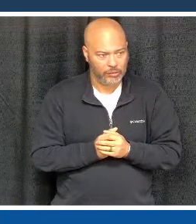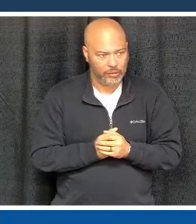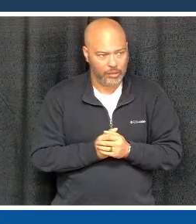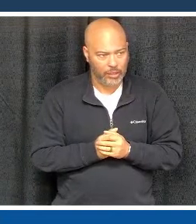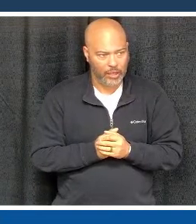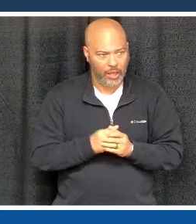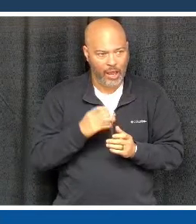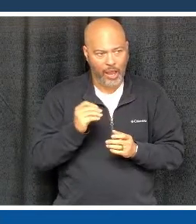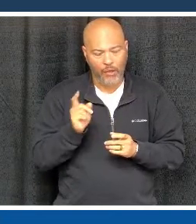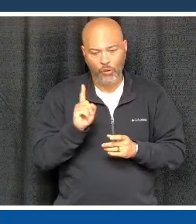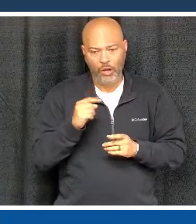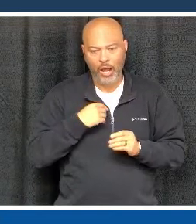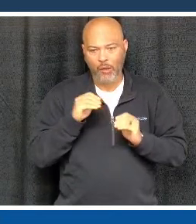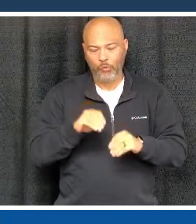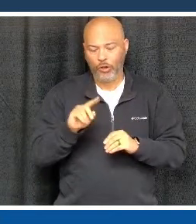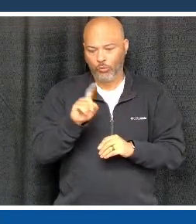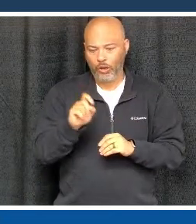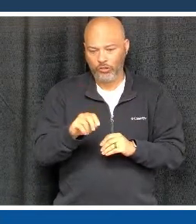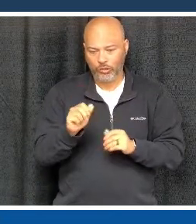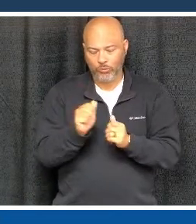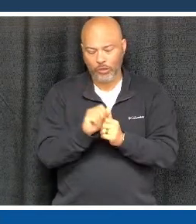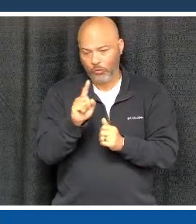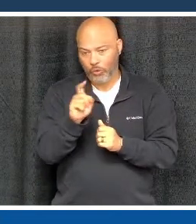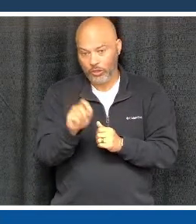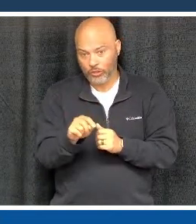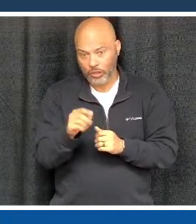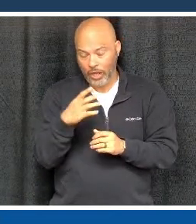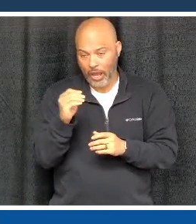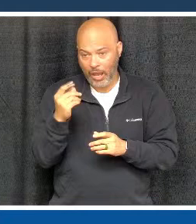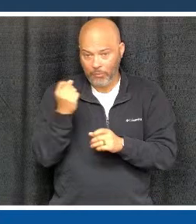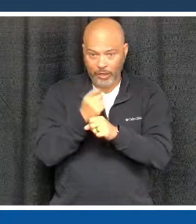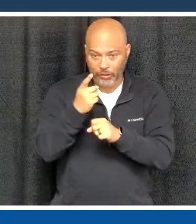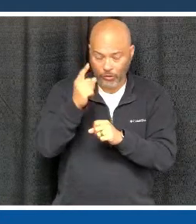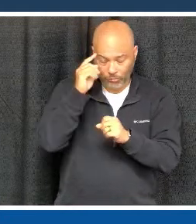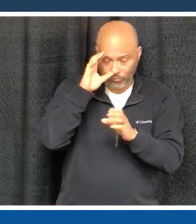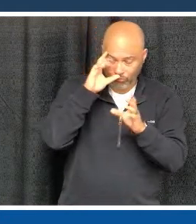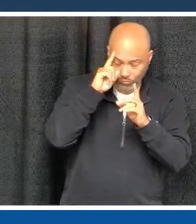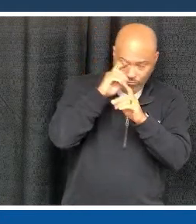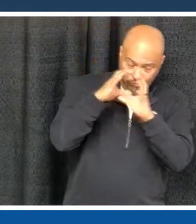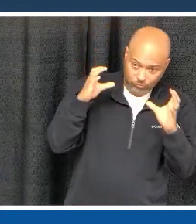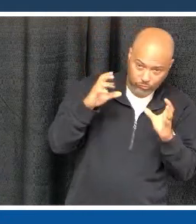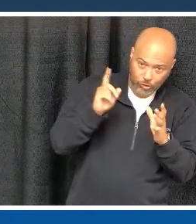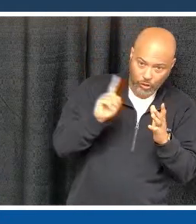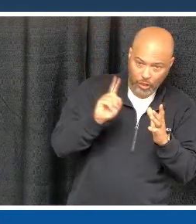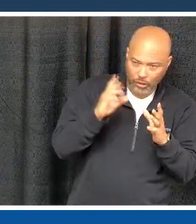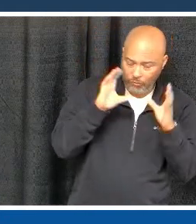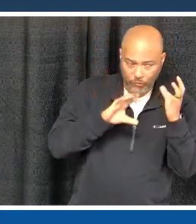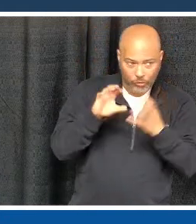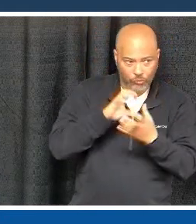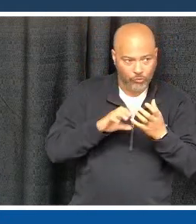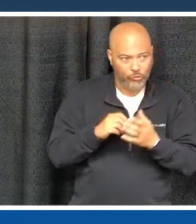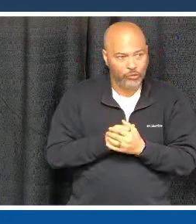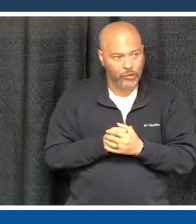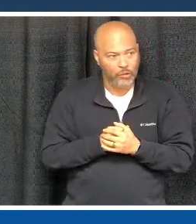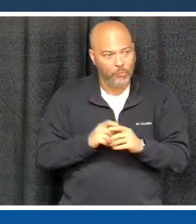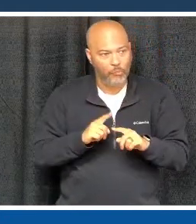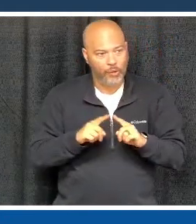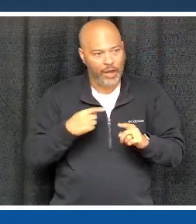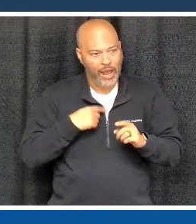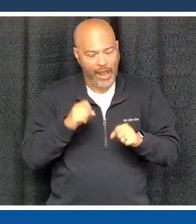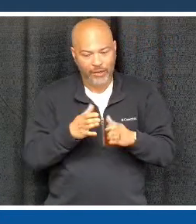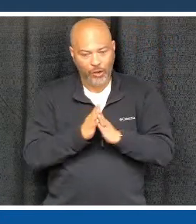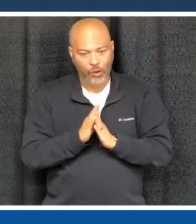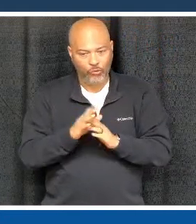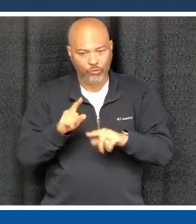And normally this is where I would put a question slide with a question mark and a little stick figure kind of looking confused. But since I did ask you to